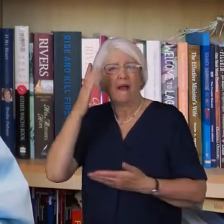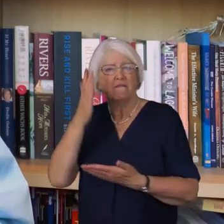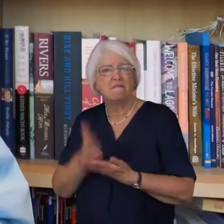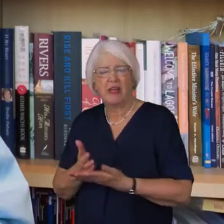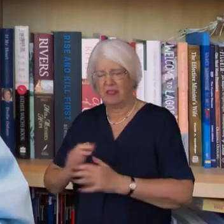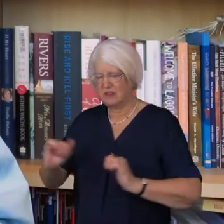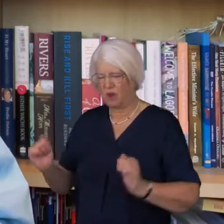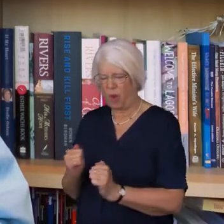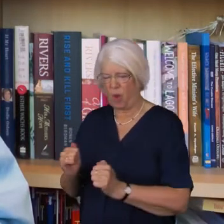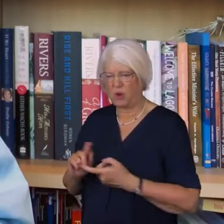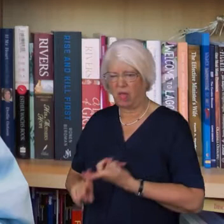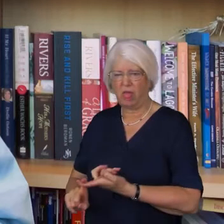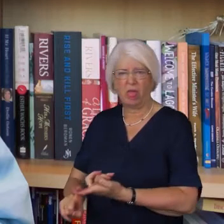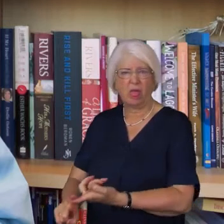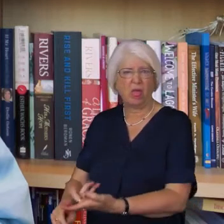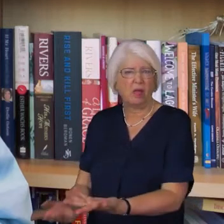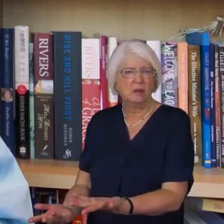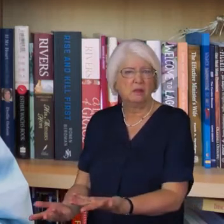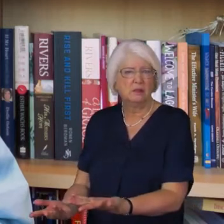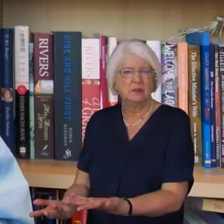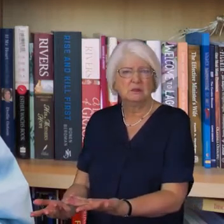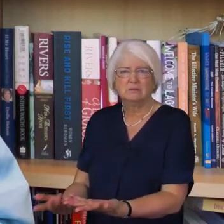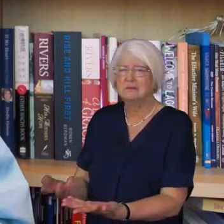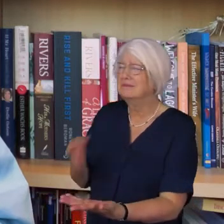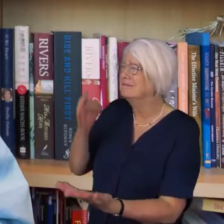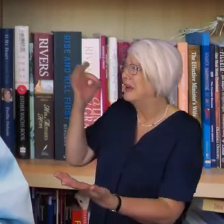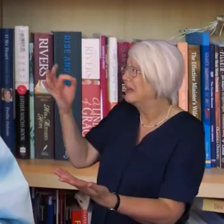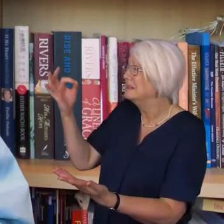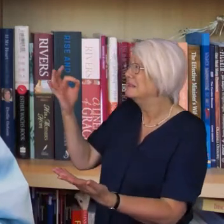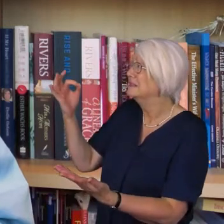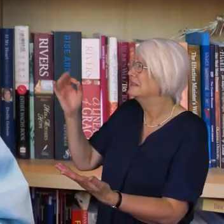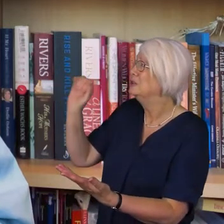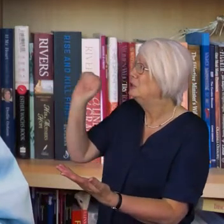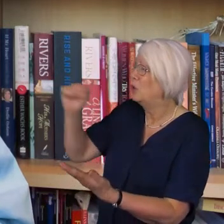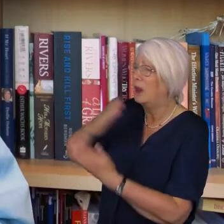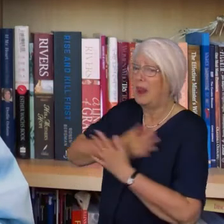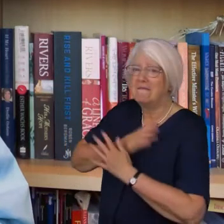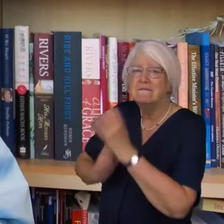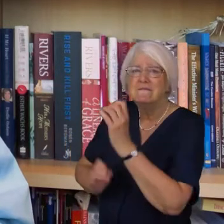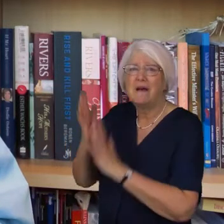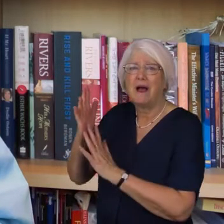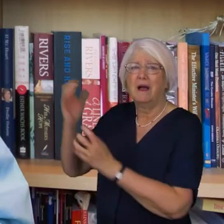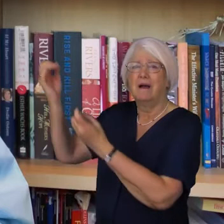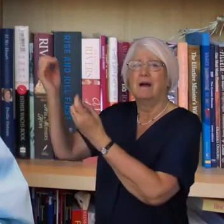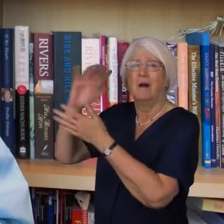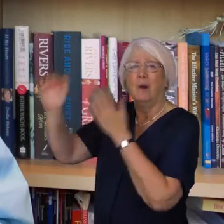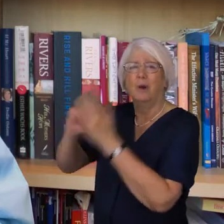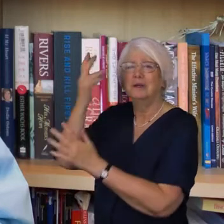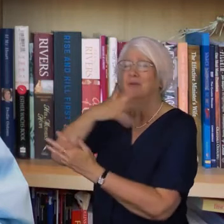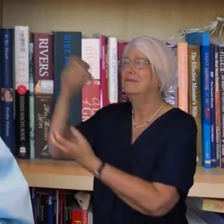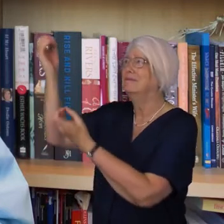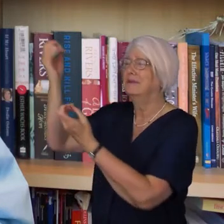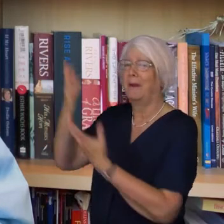Where our faith is cold and stagnant, we seek the fire of your love. Come,